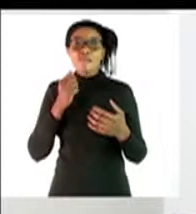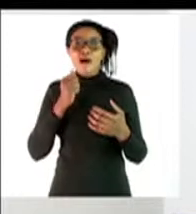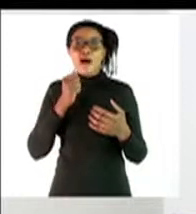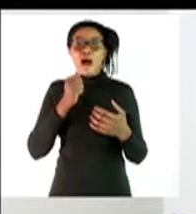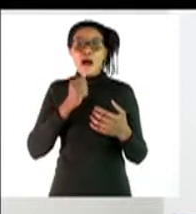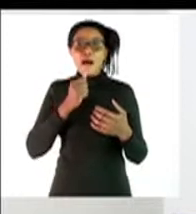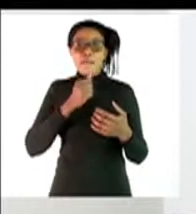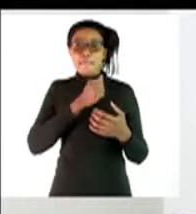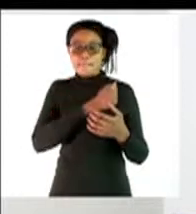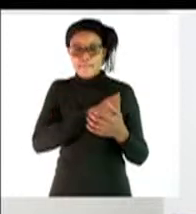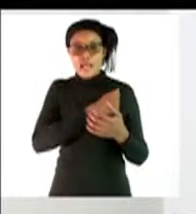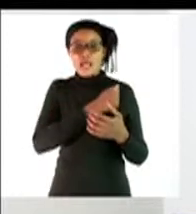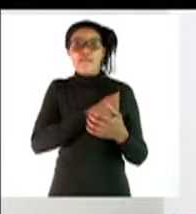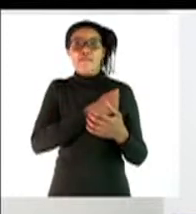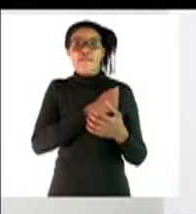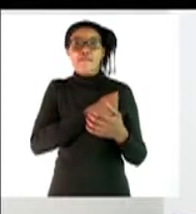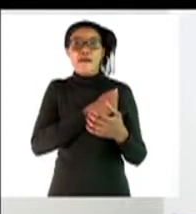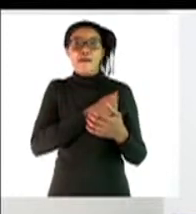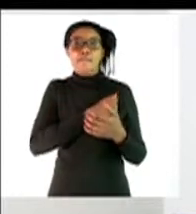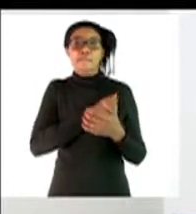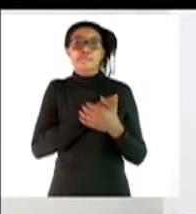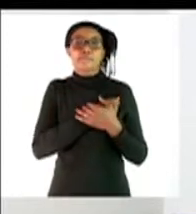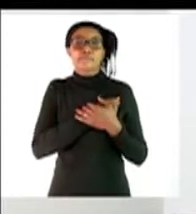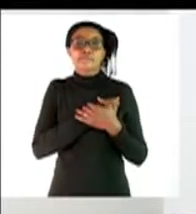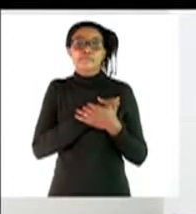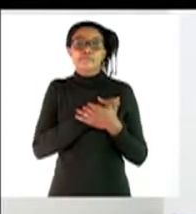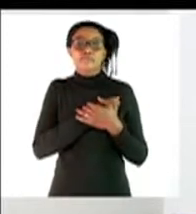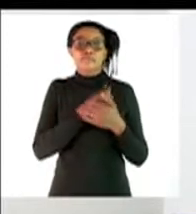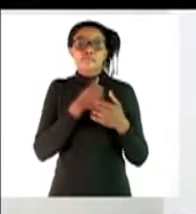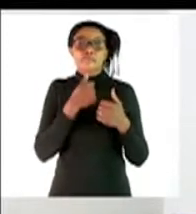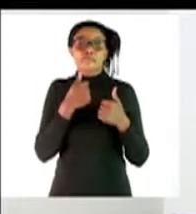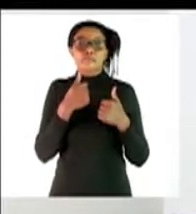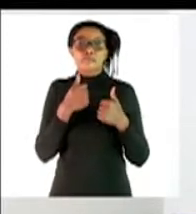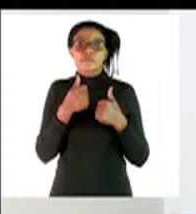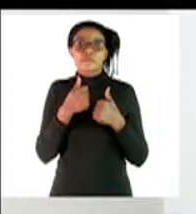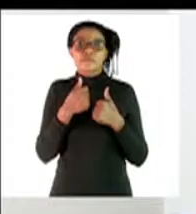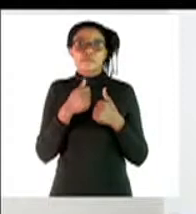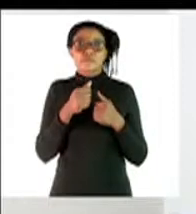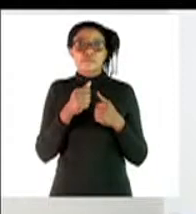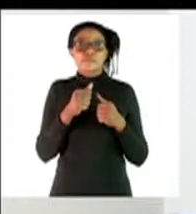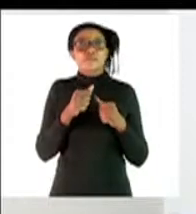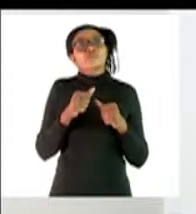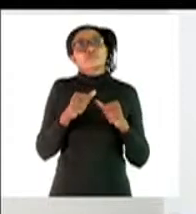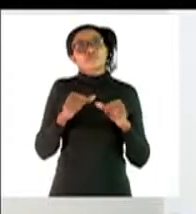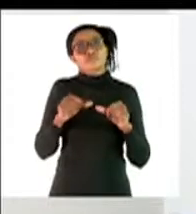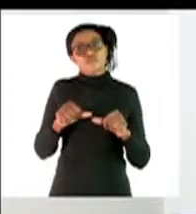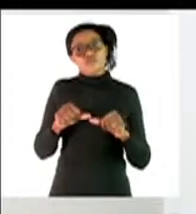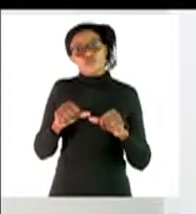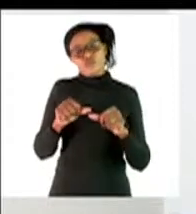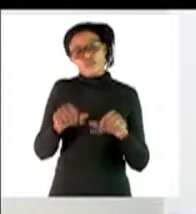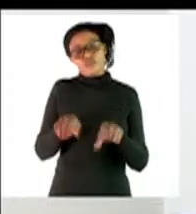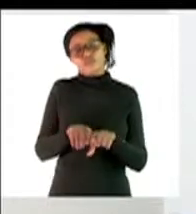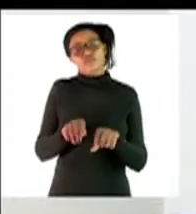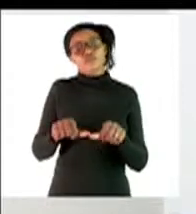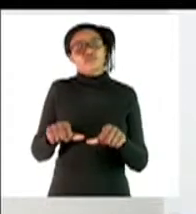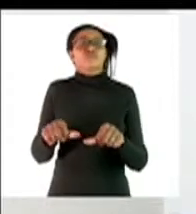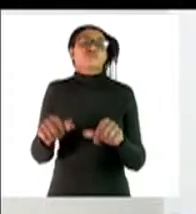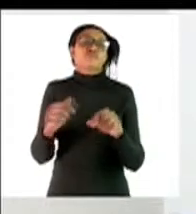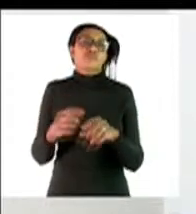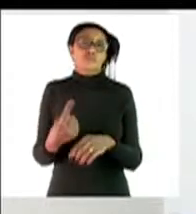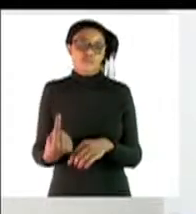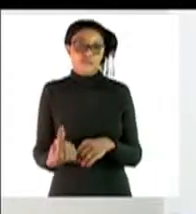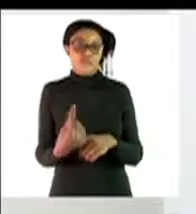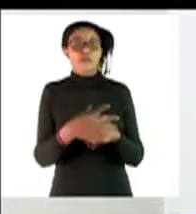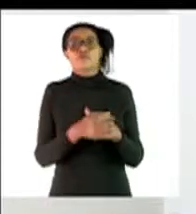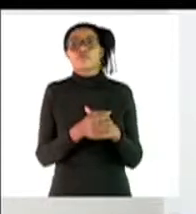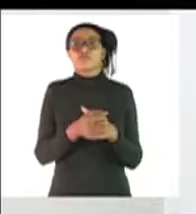Mother. Good. So you must do the rest. Thank you.